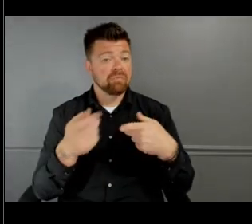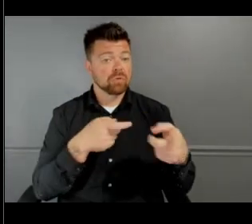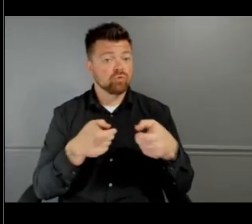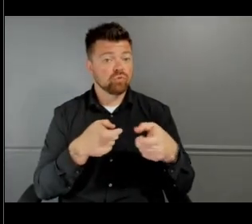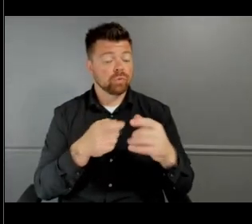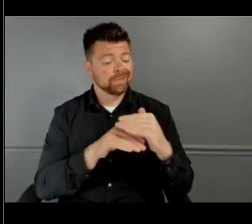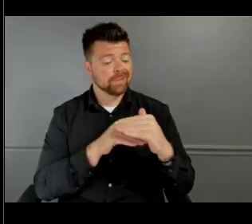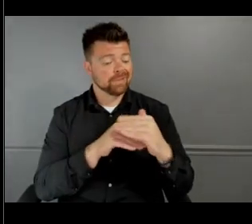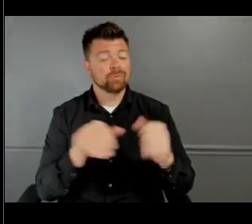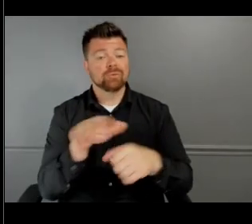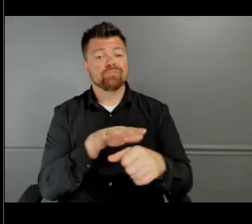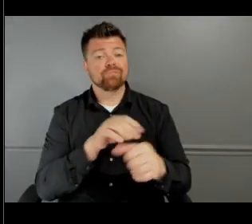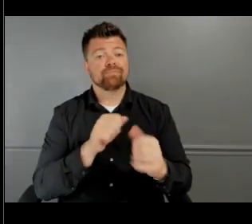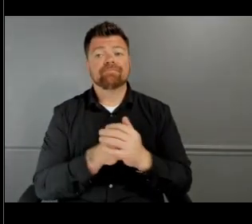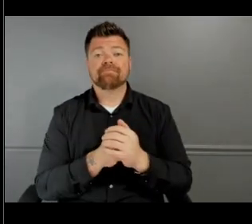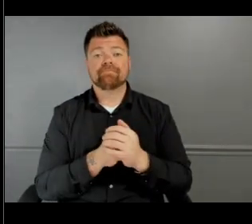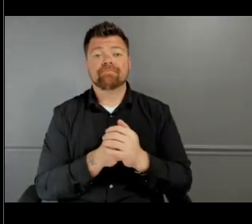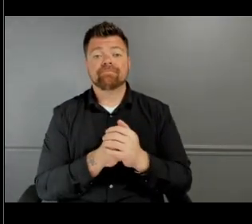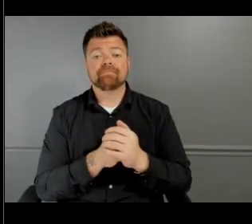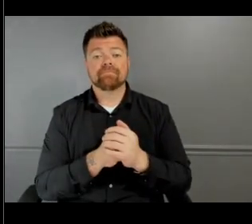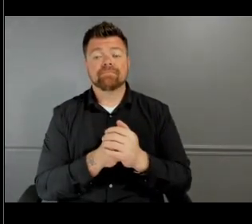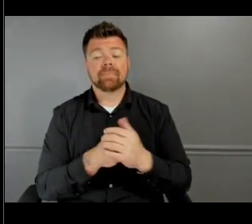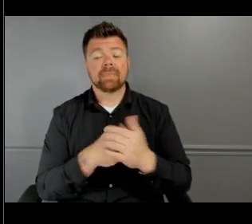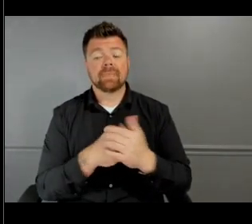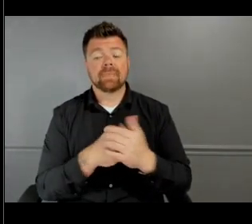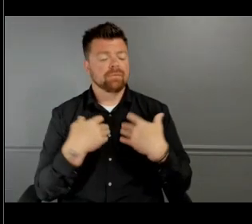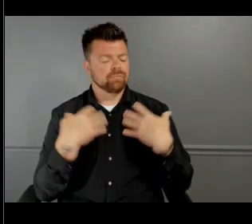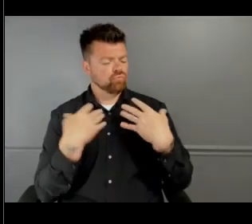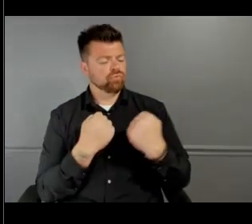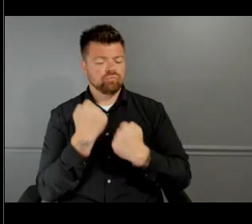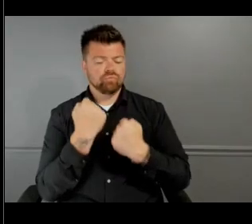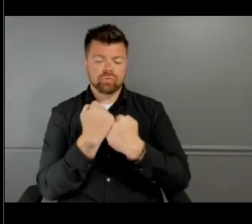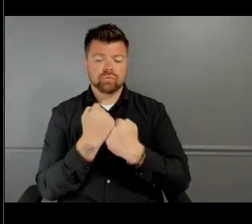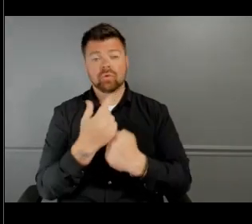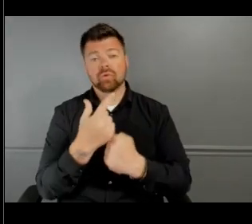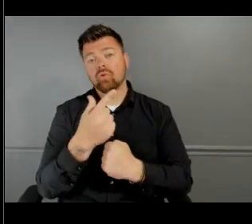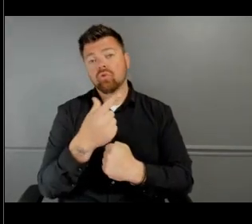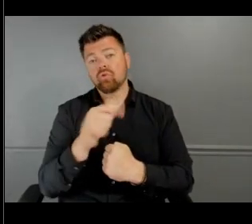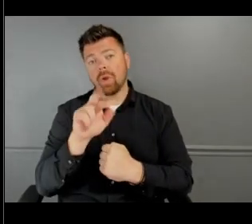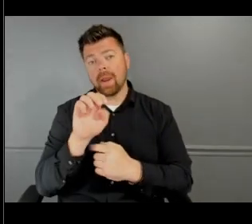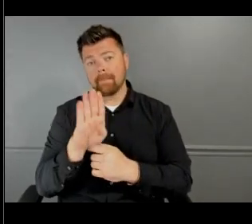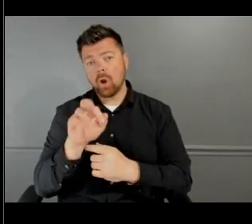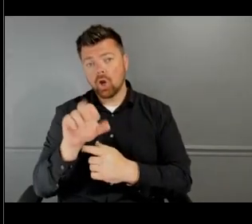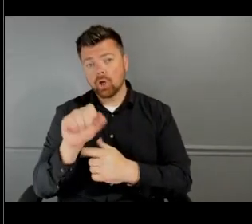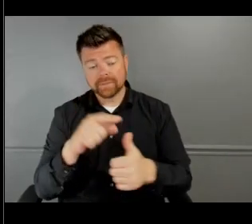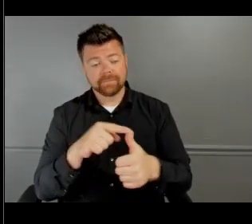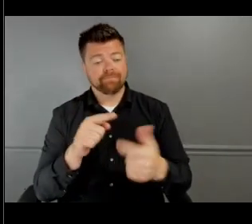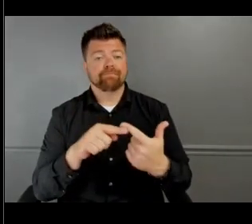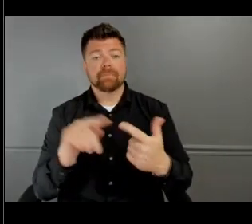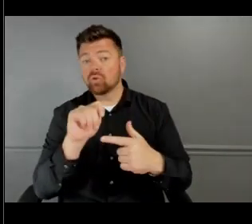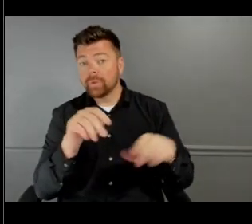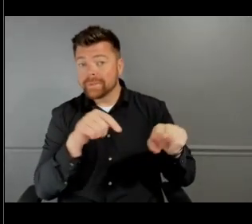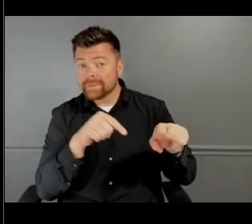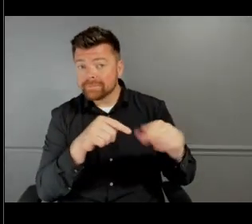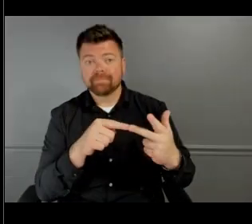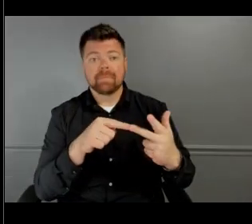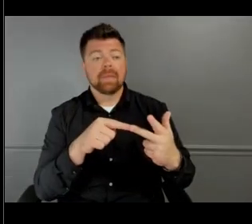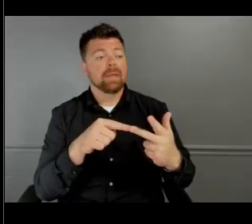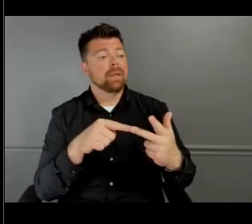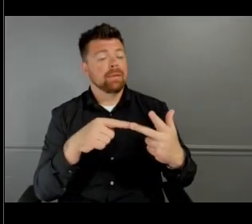accessible locations, and have reinforcing for grab bars at toilets, bathtubs,